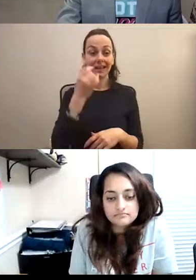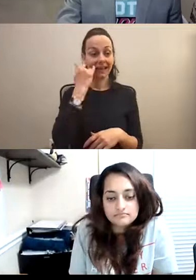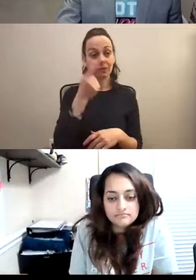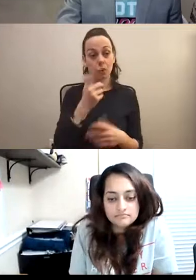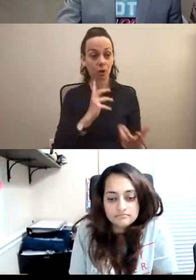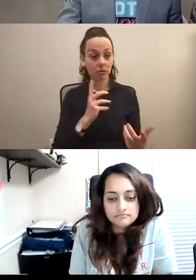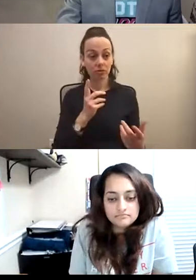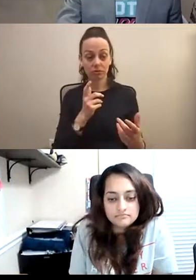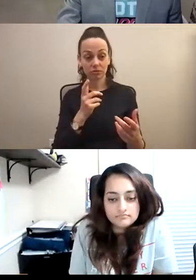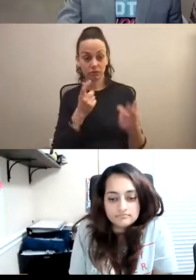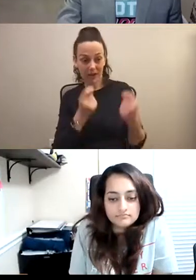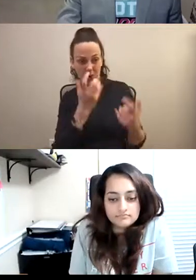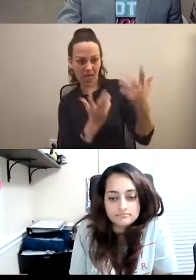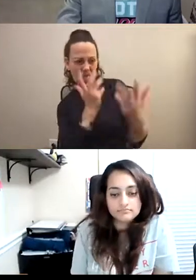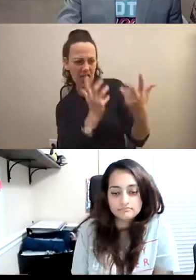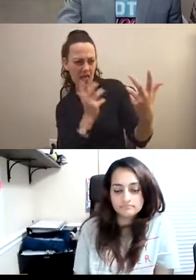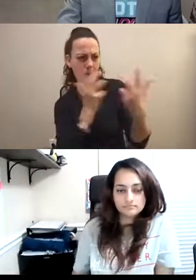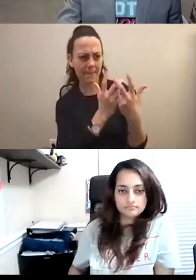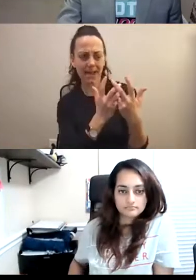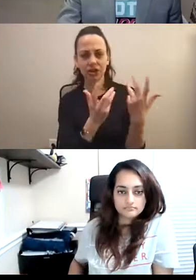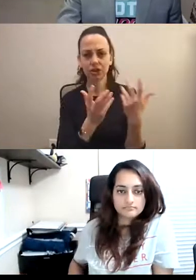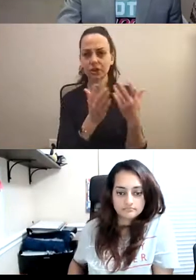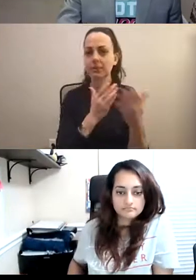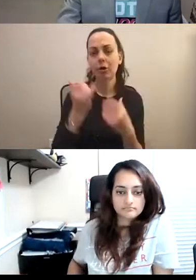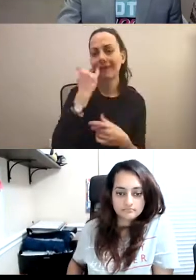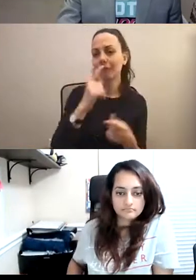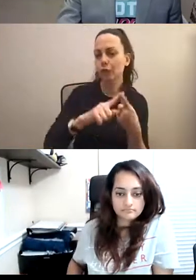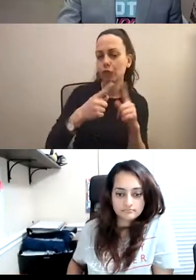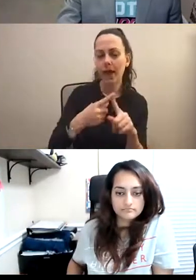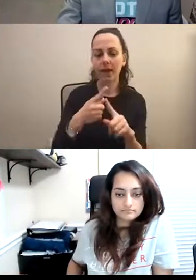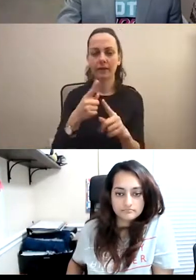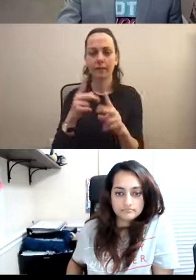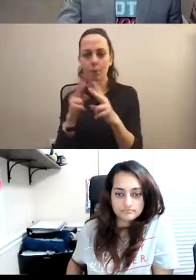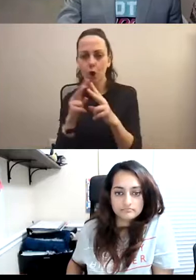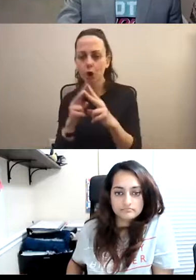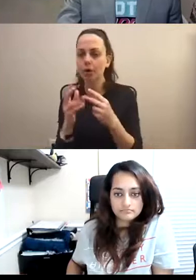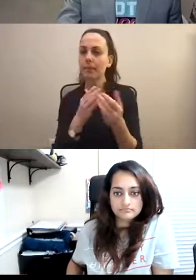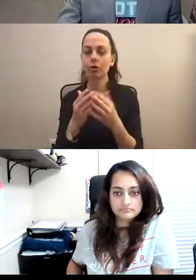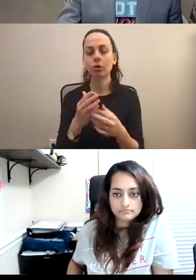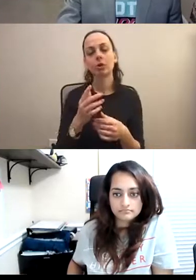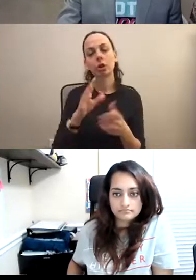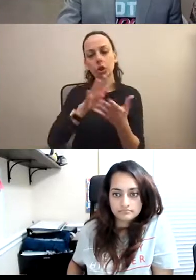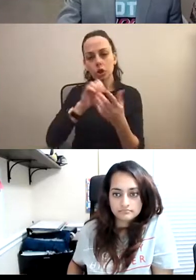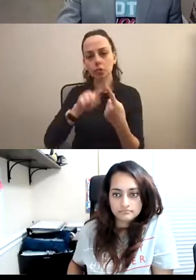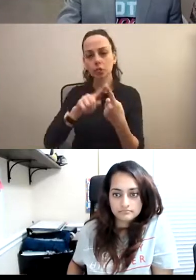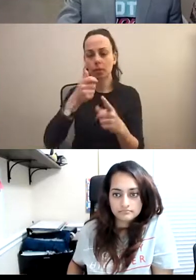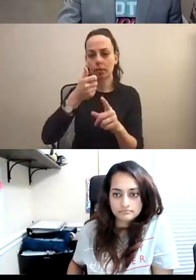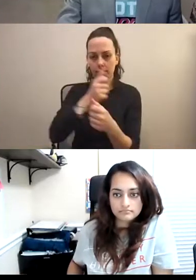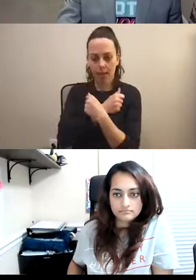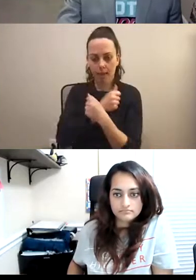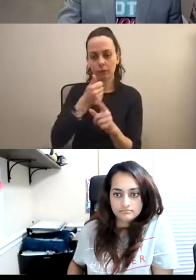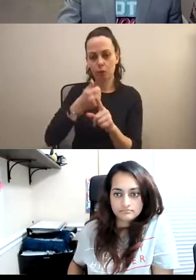else, friend, lover, or otherwise. So just learning to love yourself in that way. I'm a